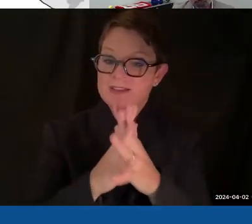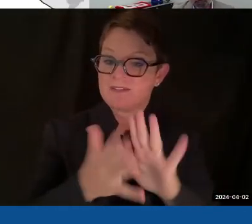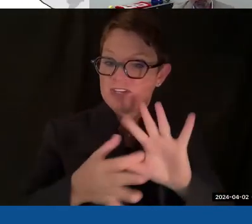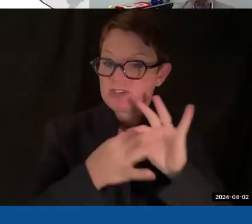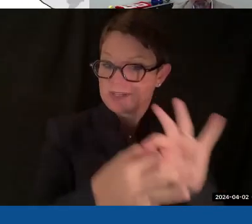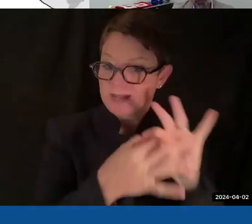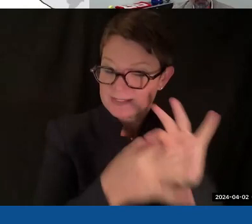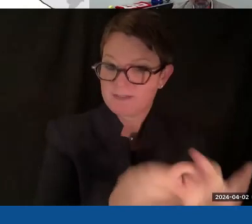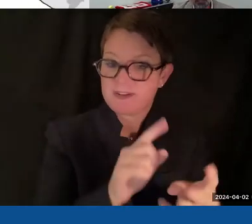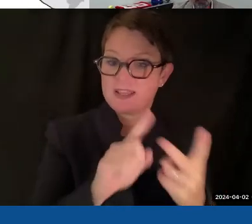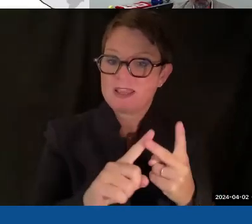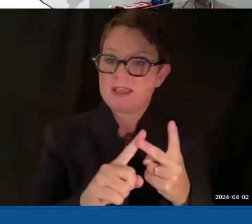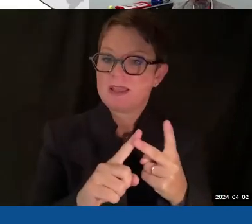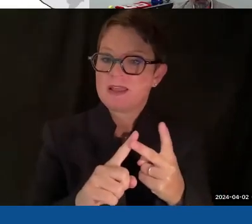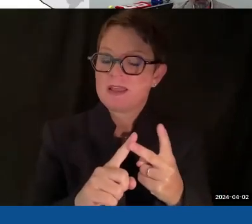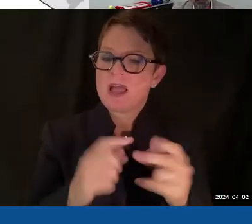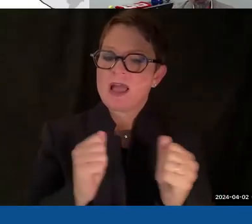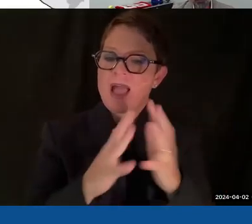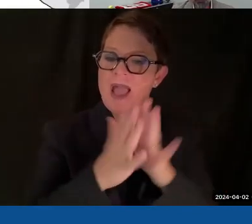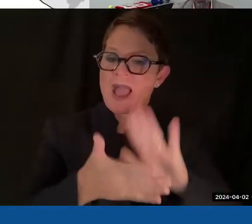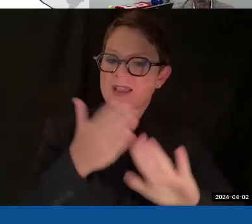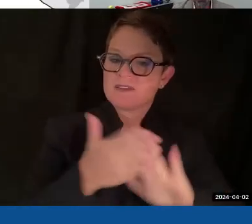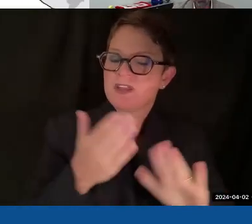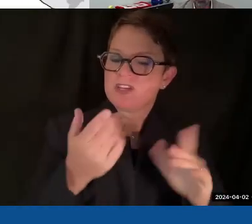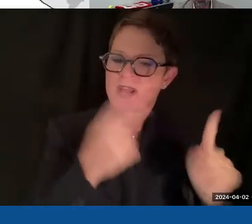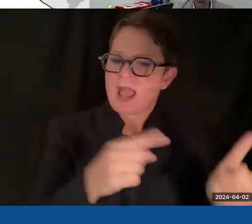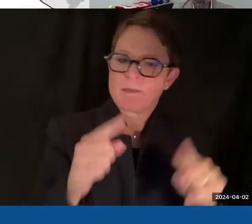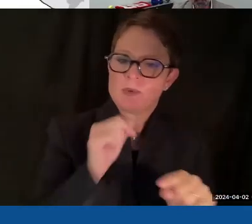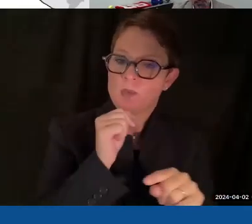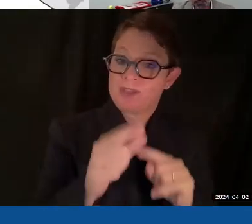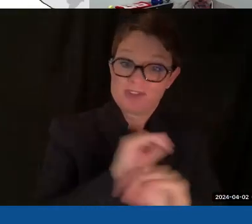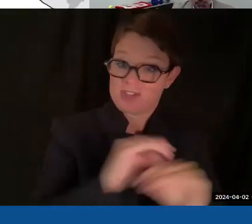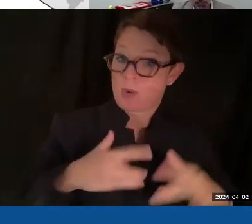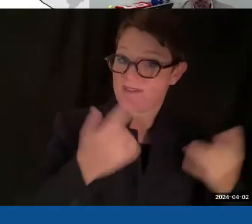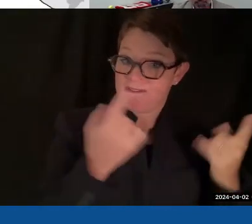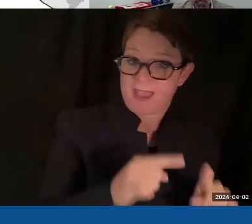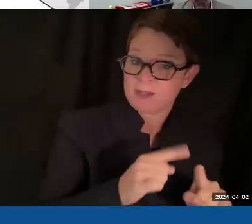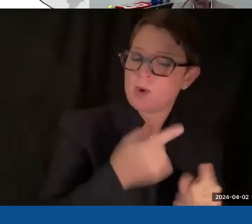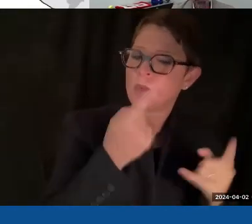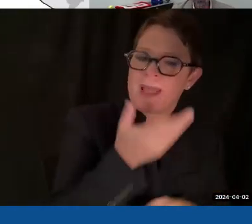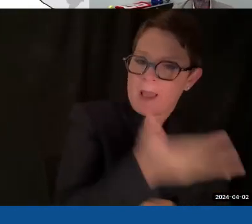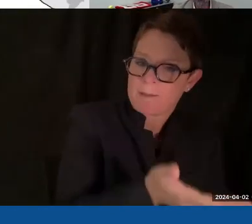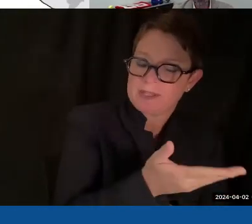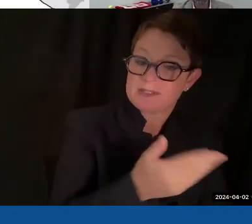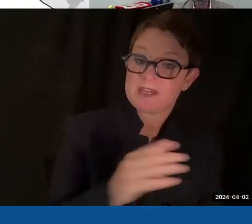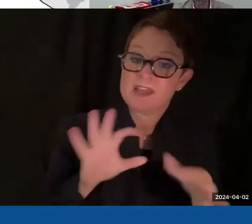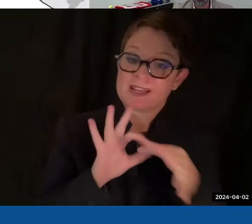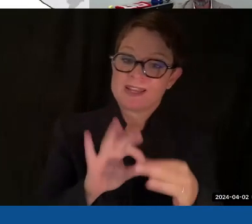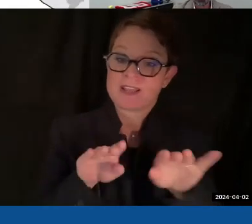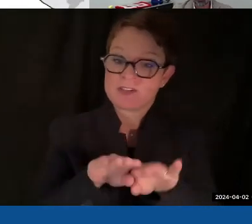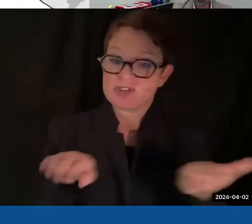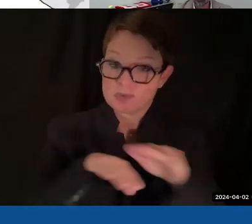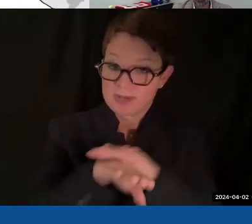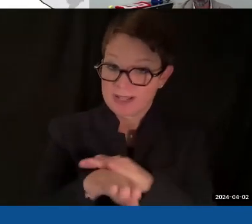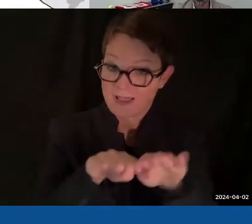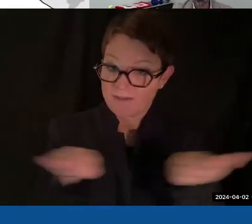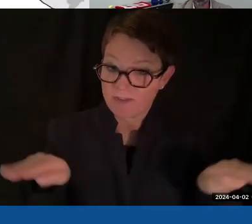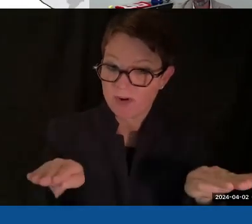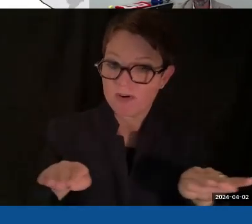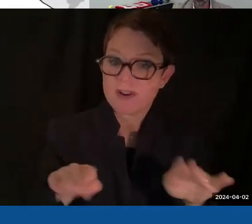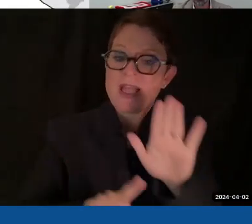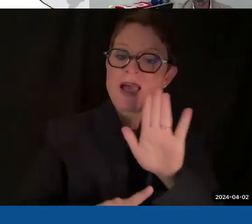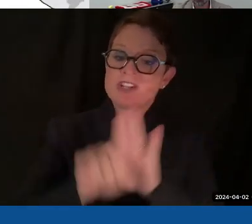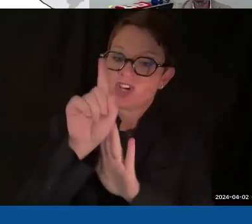connectivity. How is the building activated on non-event times? Does it connect at the street level and from a height and